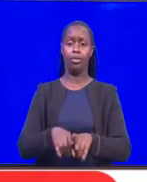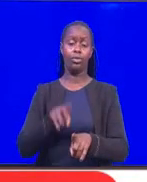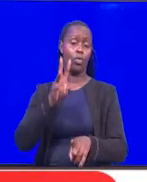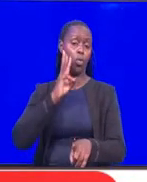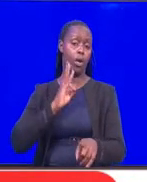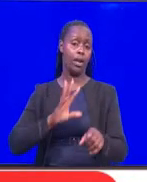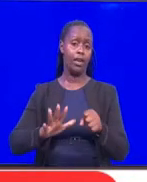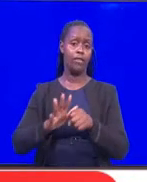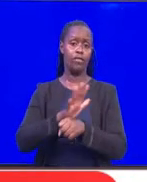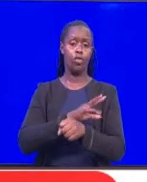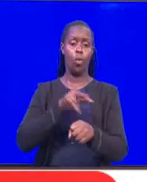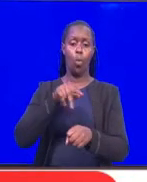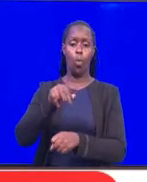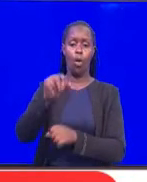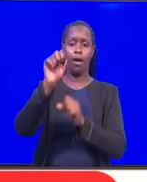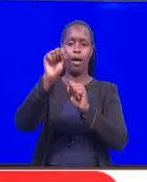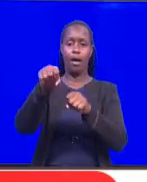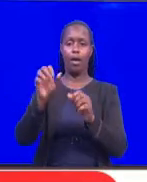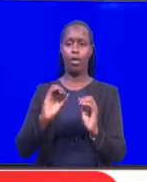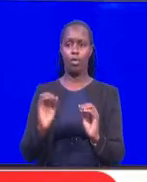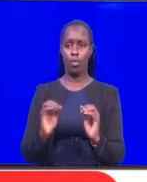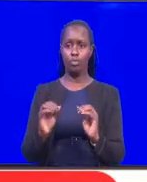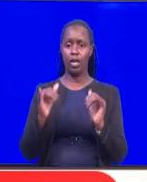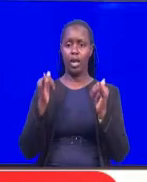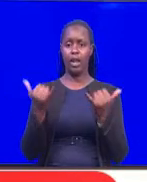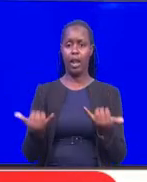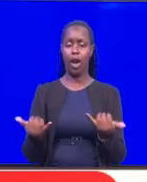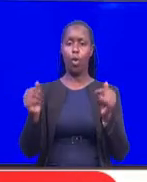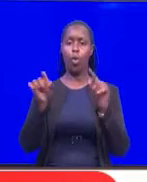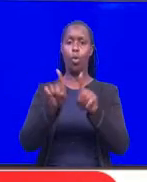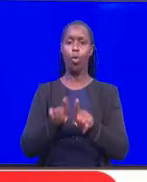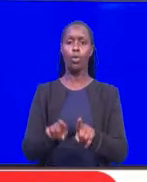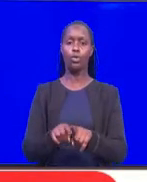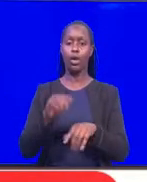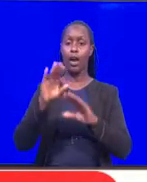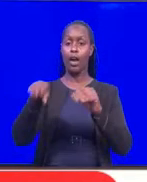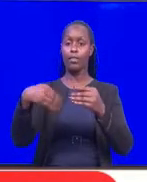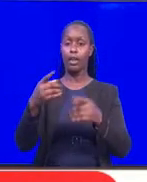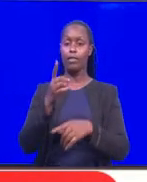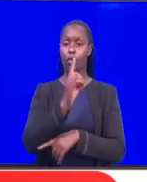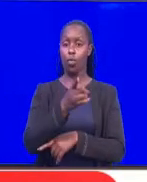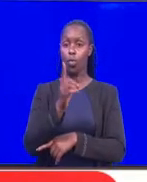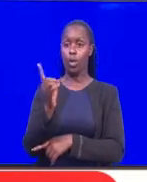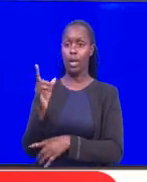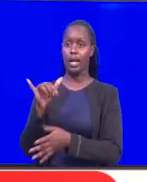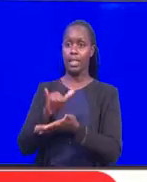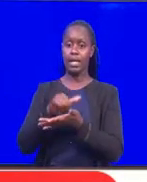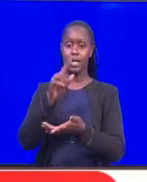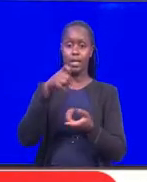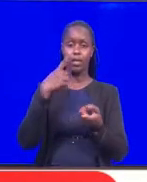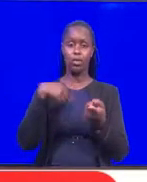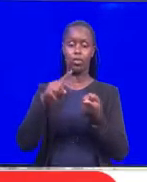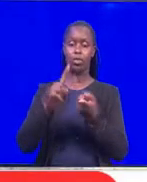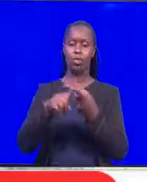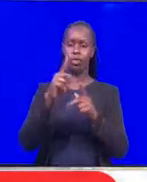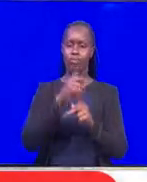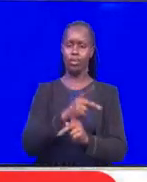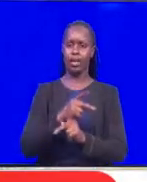National Disaster Management Unit, have issued precautions to be taken so as to ensure the safety of Kenyans.